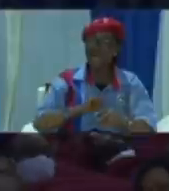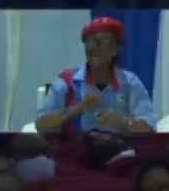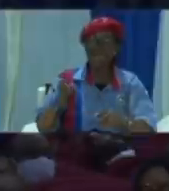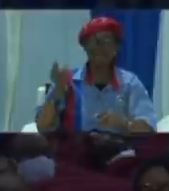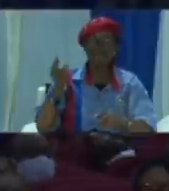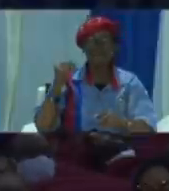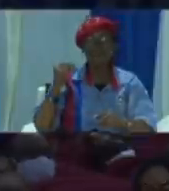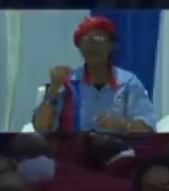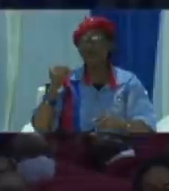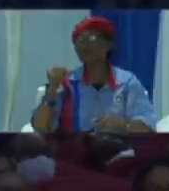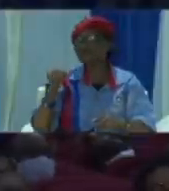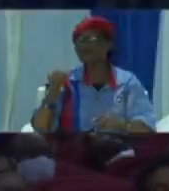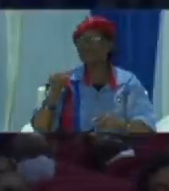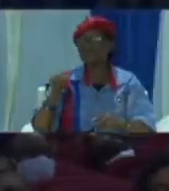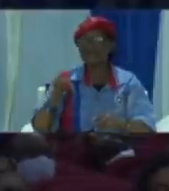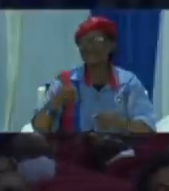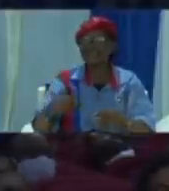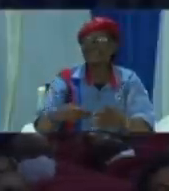bones.